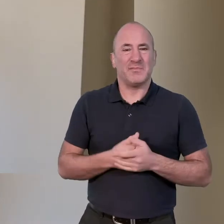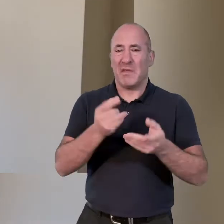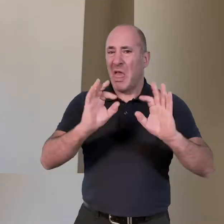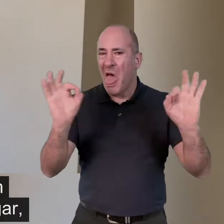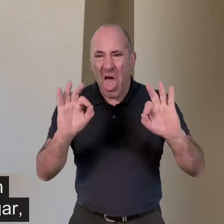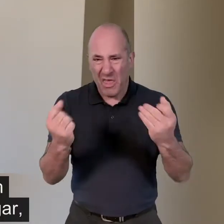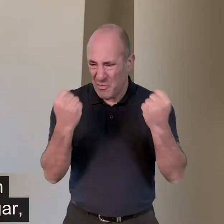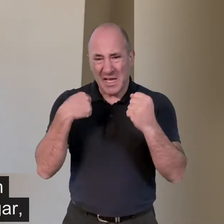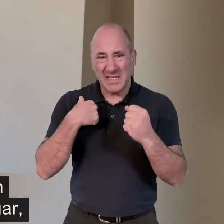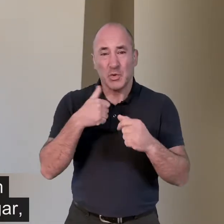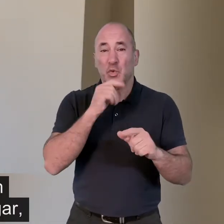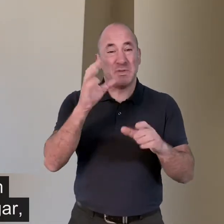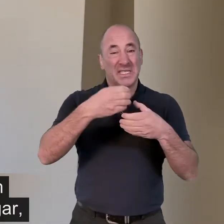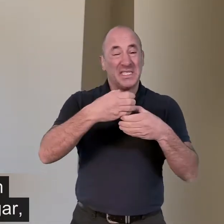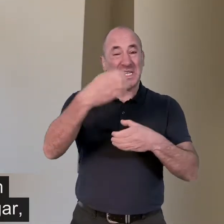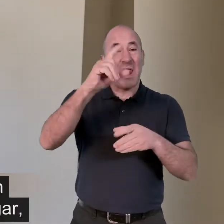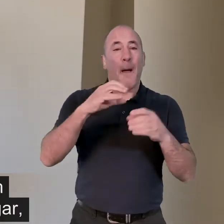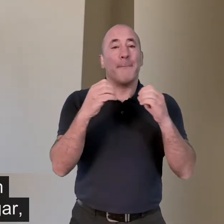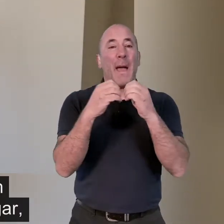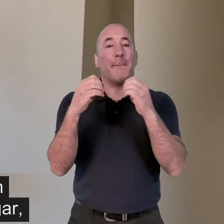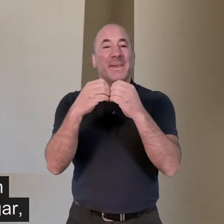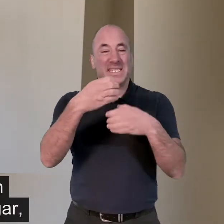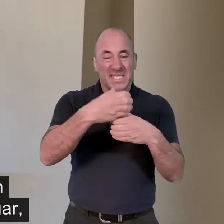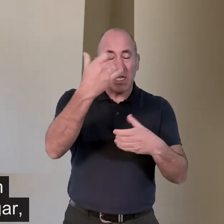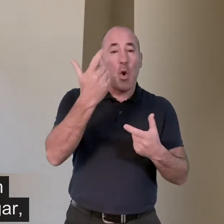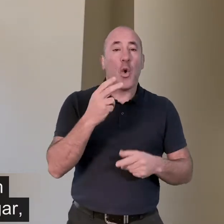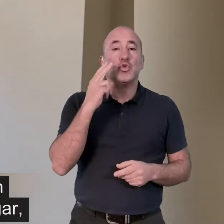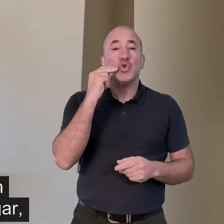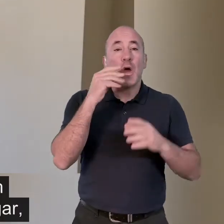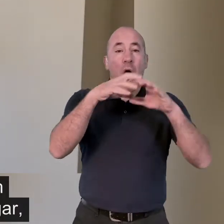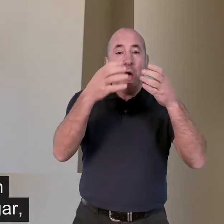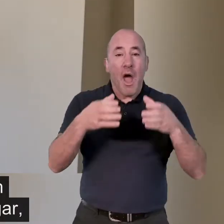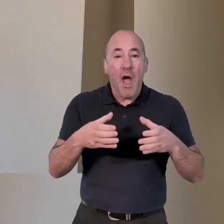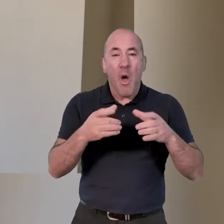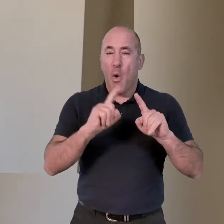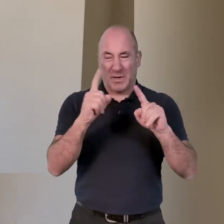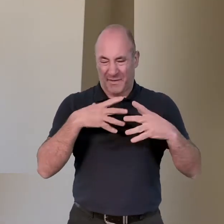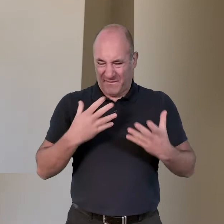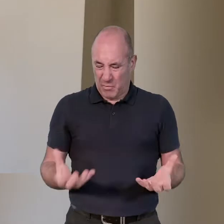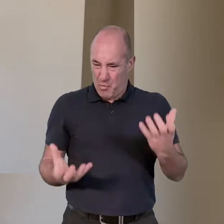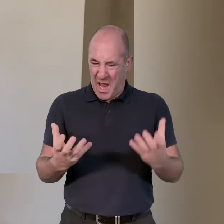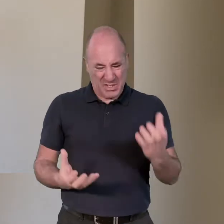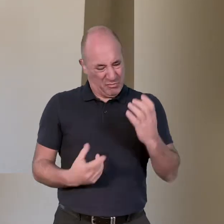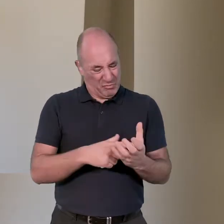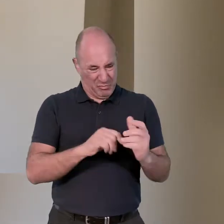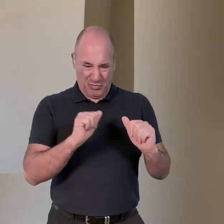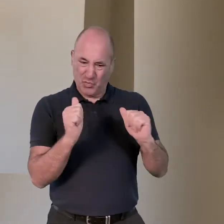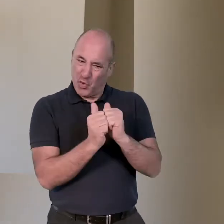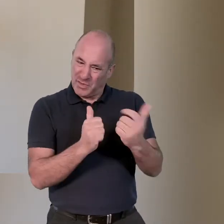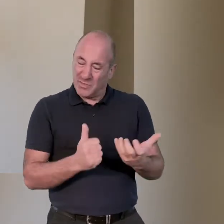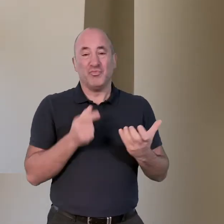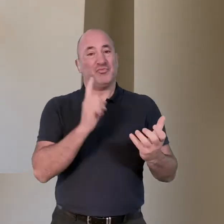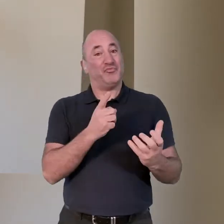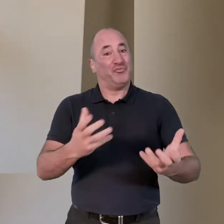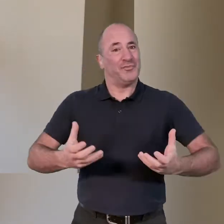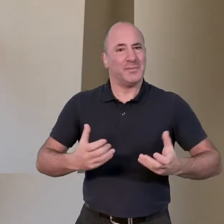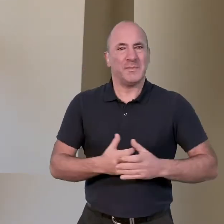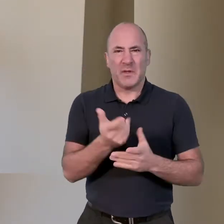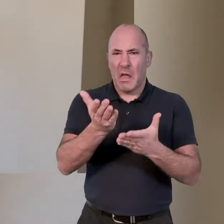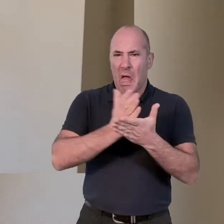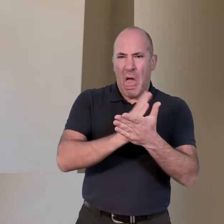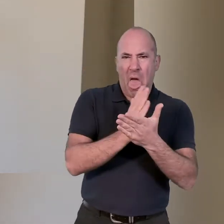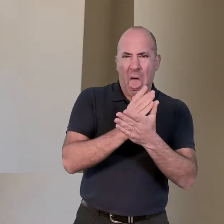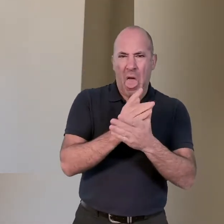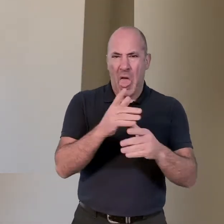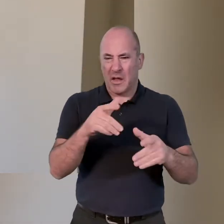grab those. If not, grab any household item like a tin of beans, a bag of sugar, anything that you feel is the weight that suits